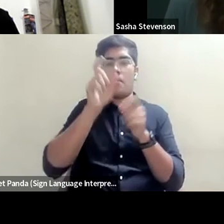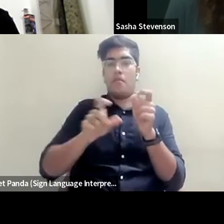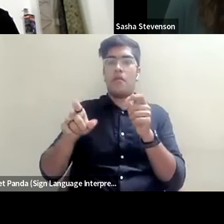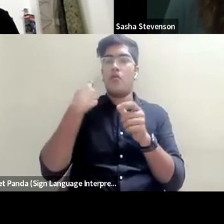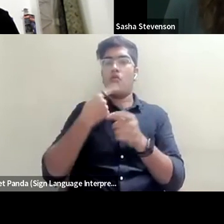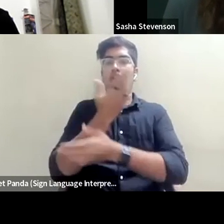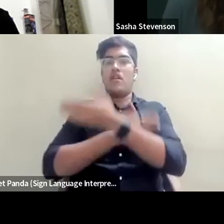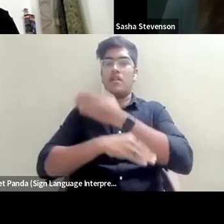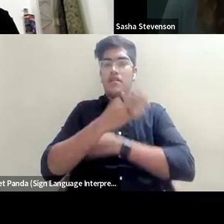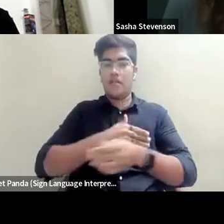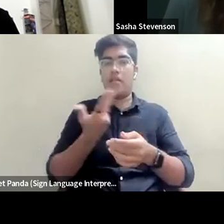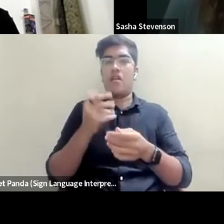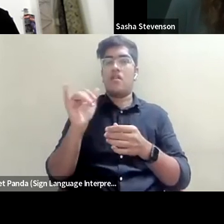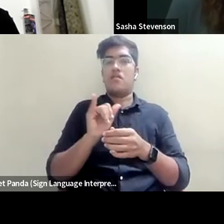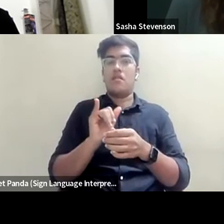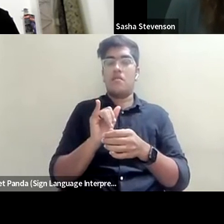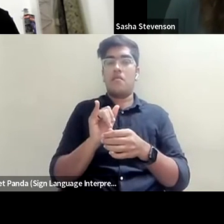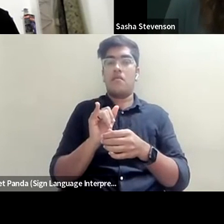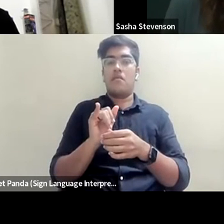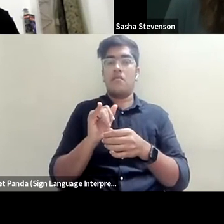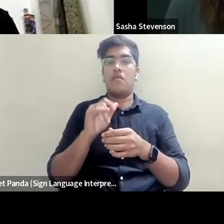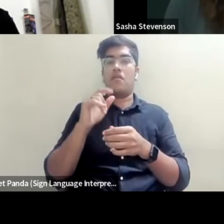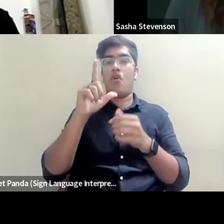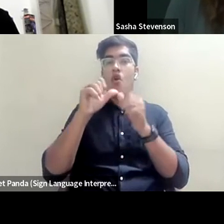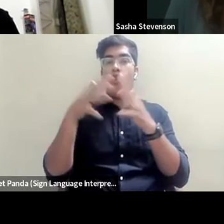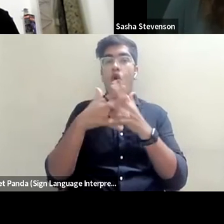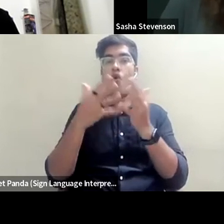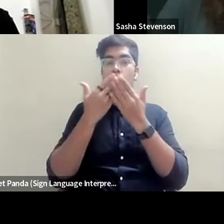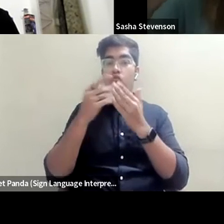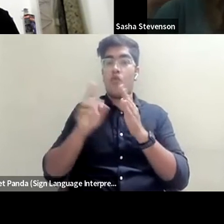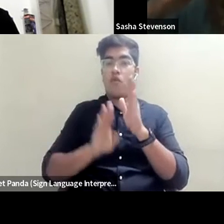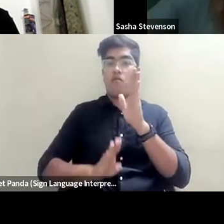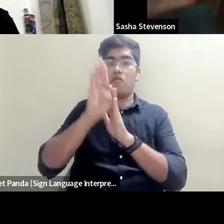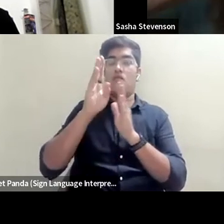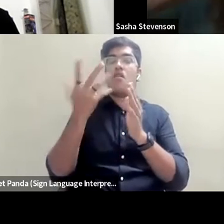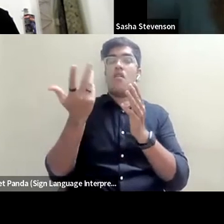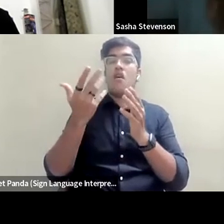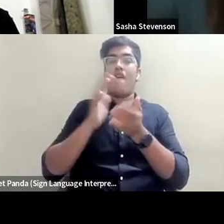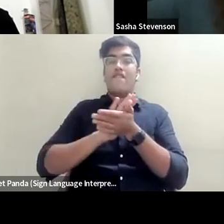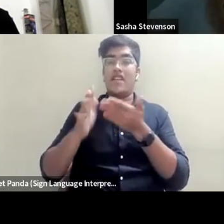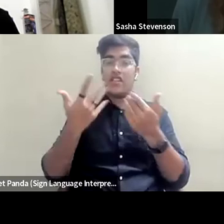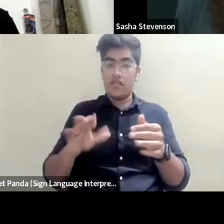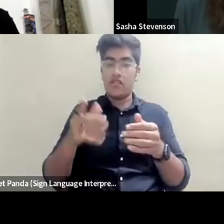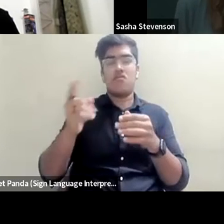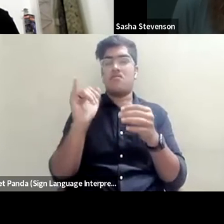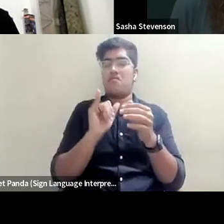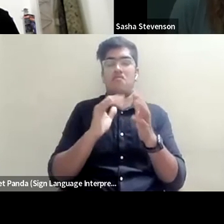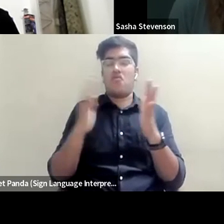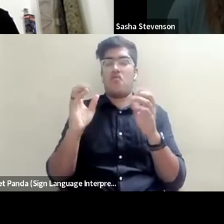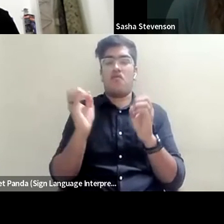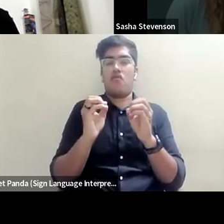disabilities in particular who are graduating from our law schools even. So there remains obstacles at